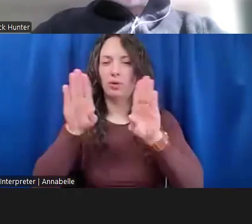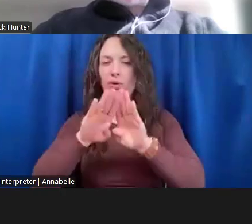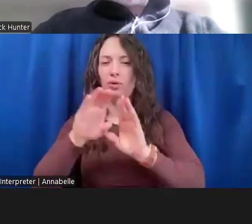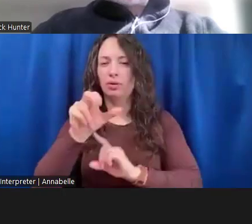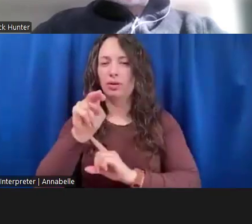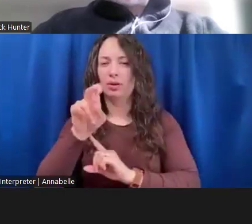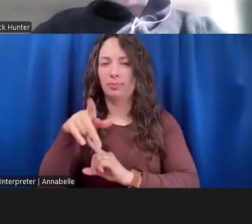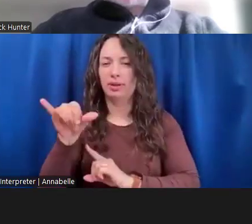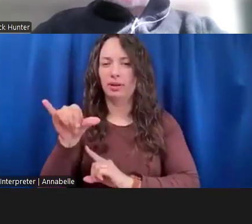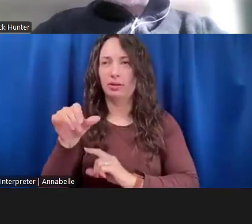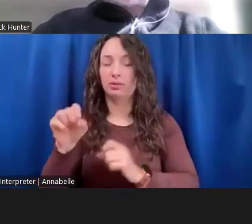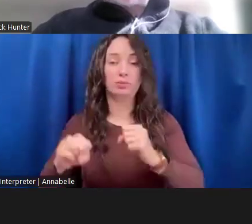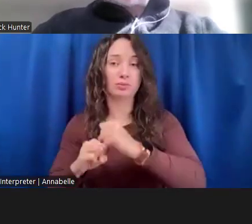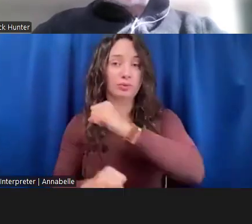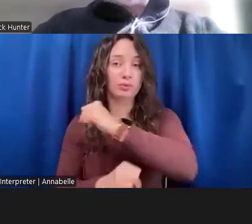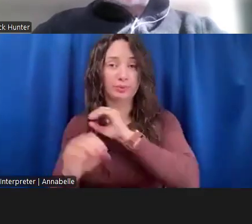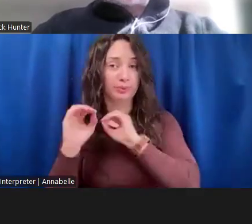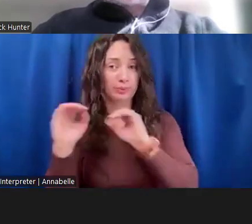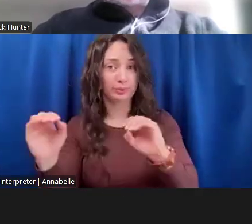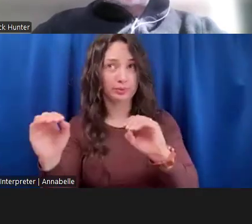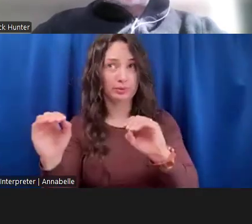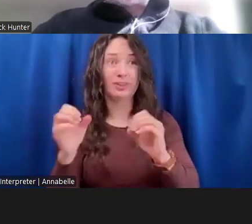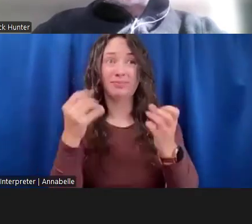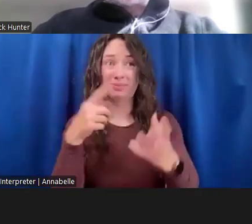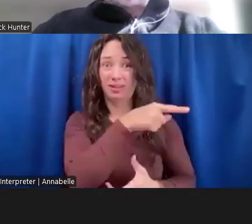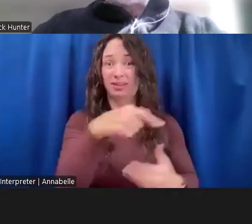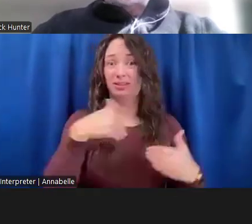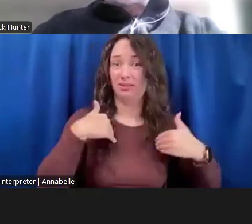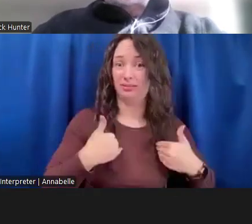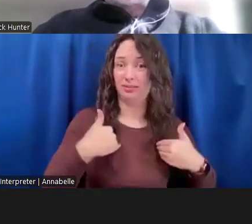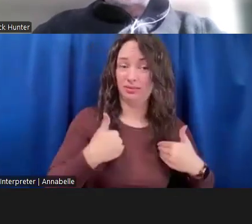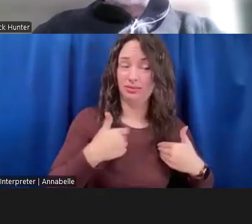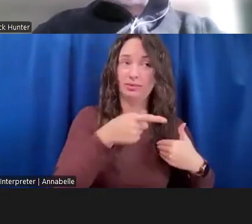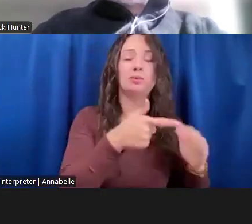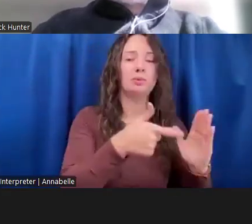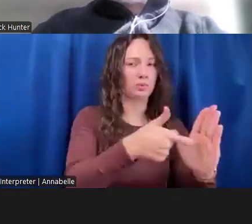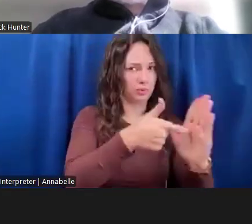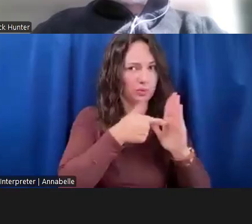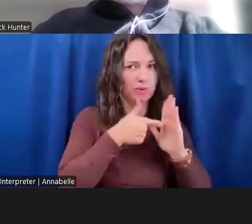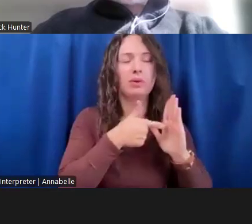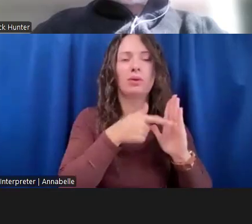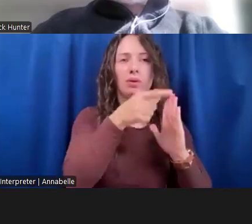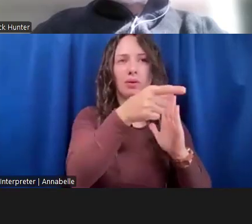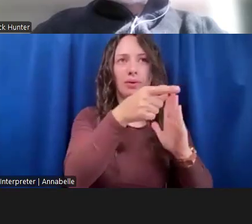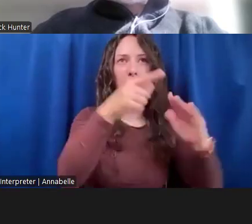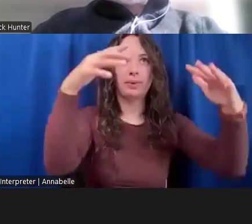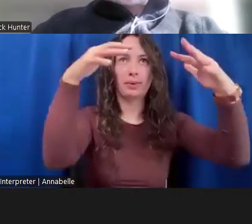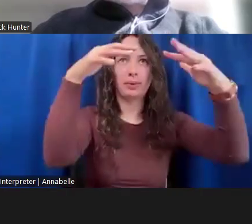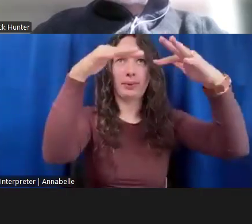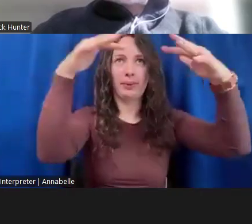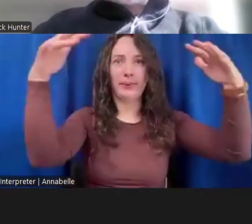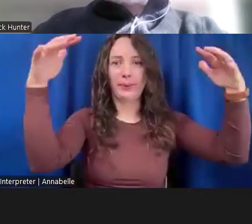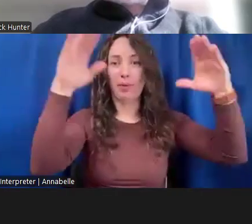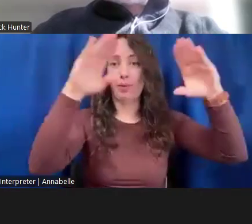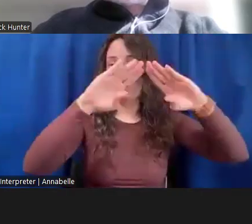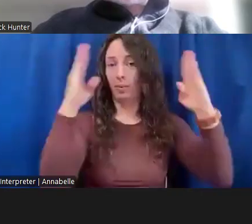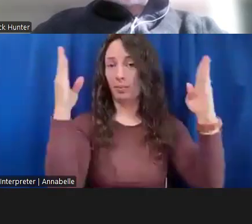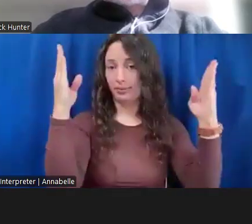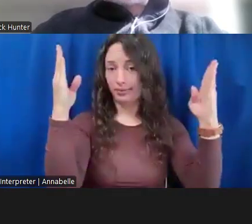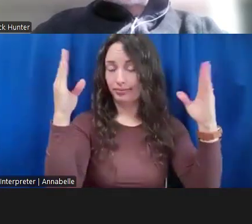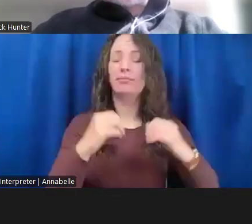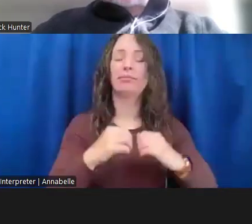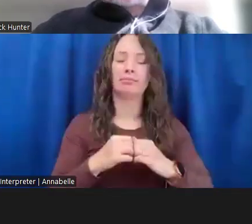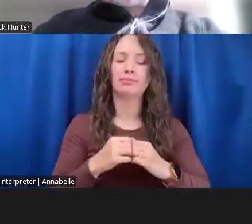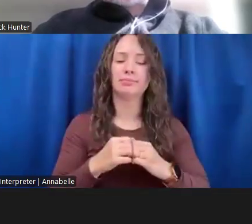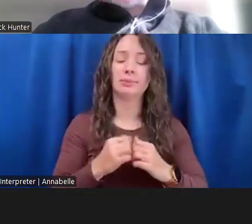Many of the species require canopy gaps and understory structure, and so to some degree we may have